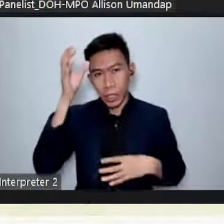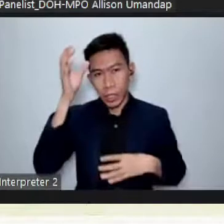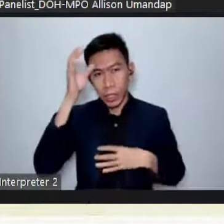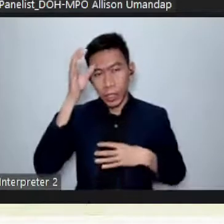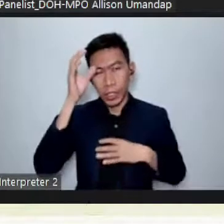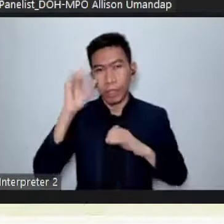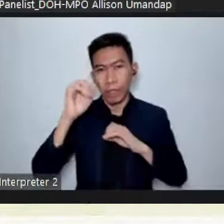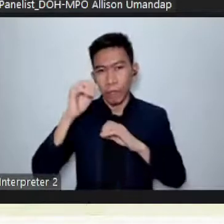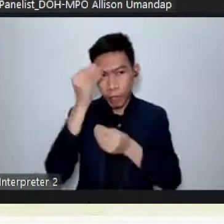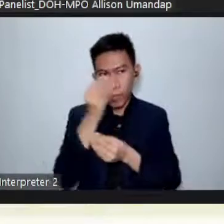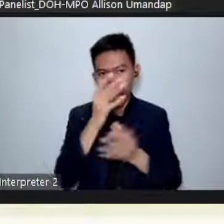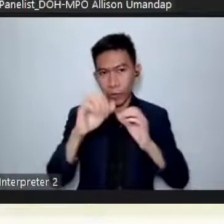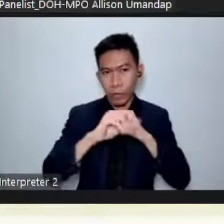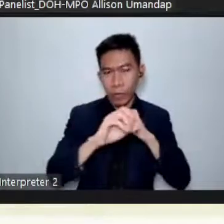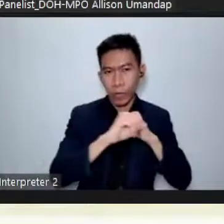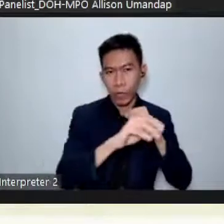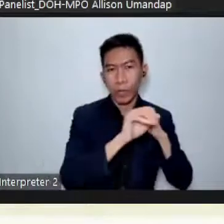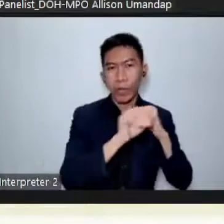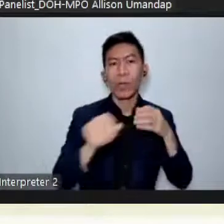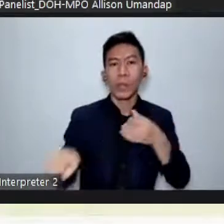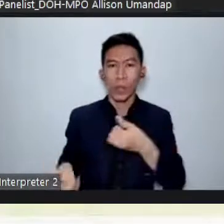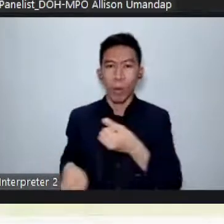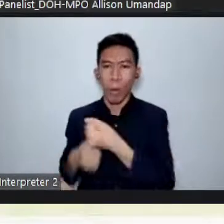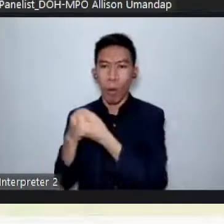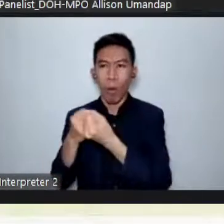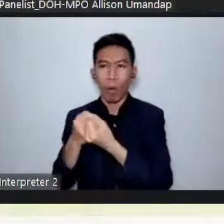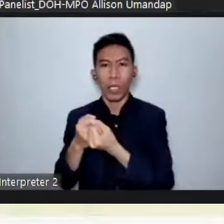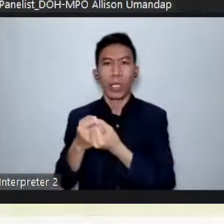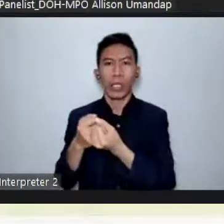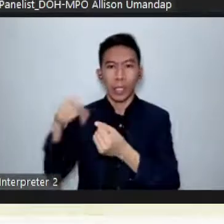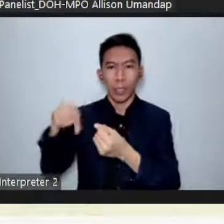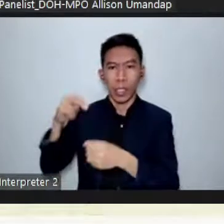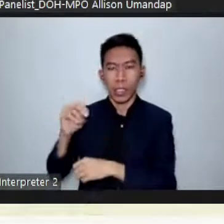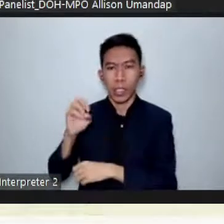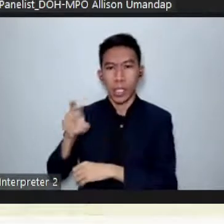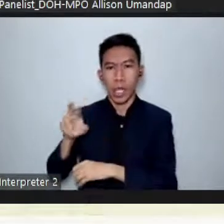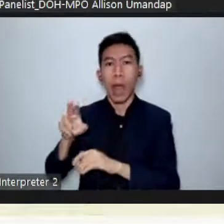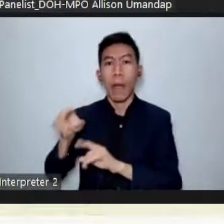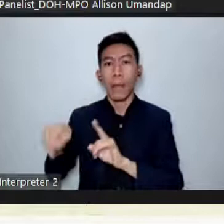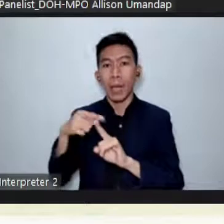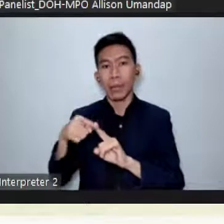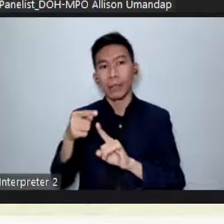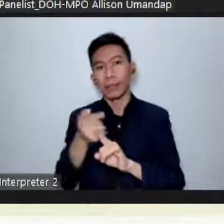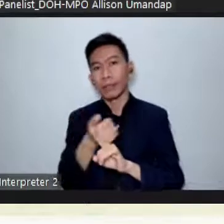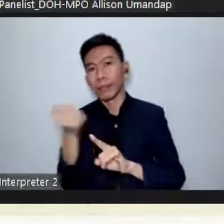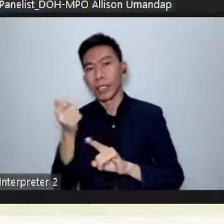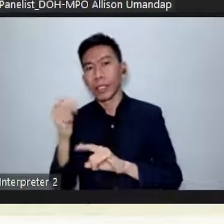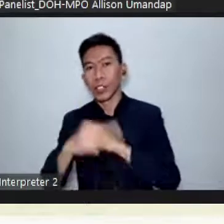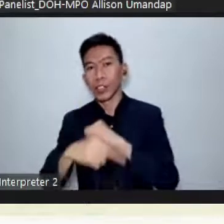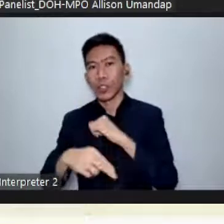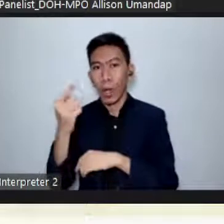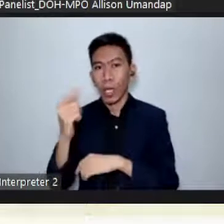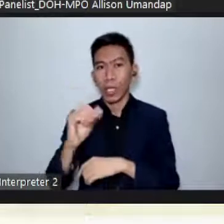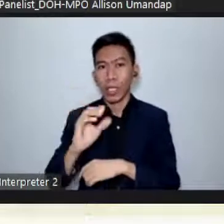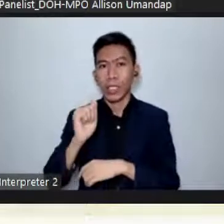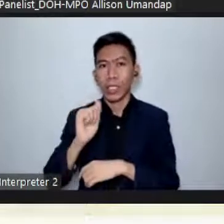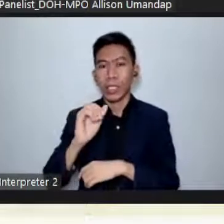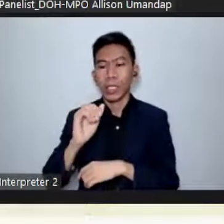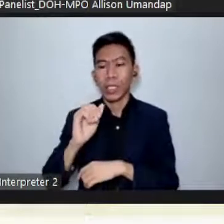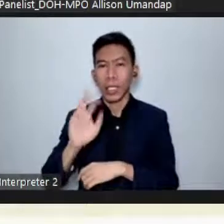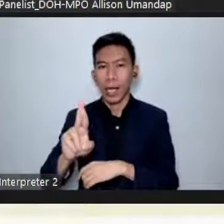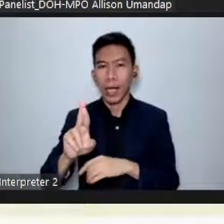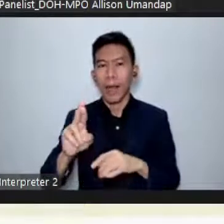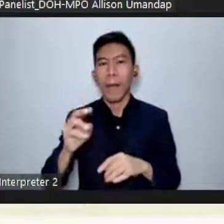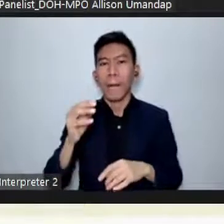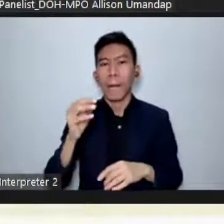registries, support the current in Metro Manila, and expand to Region 1 CAR, Metro Cebu, Metro Davao,